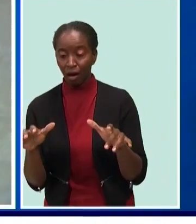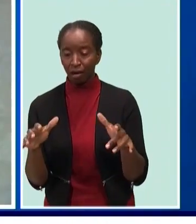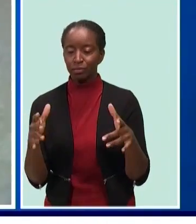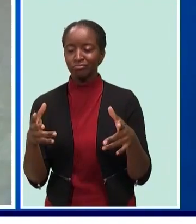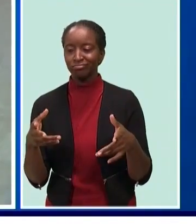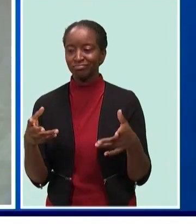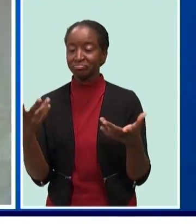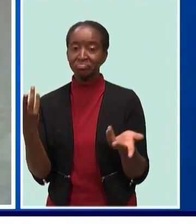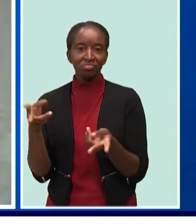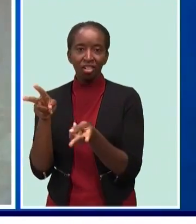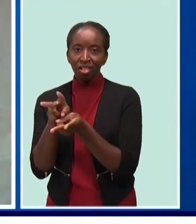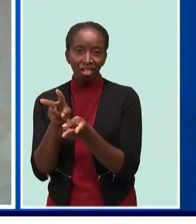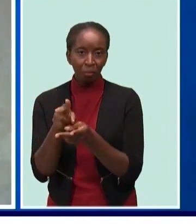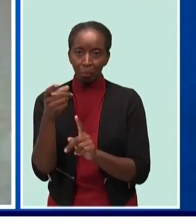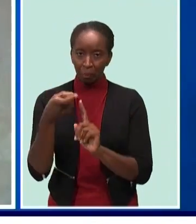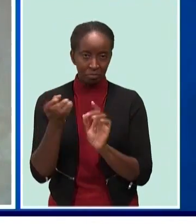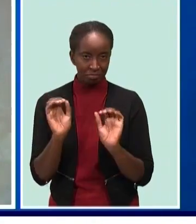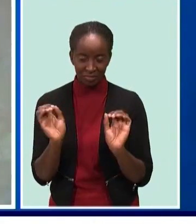there is